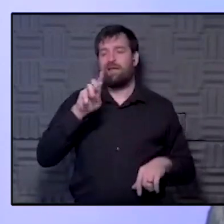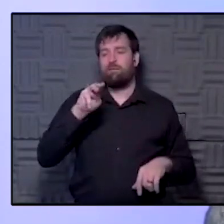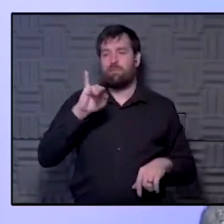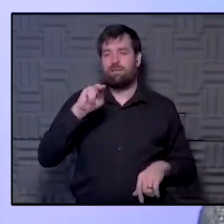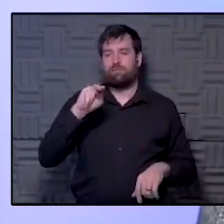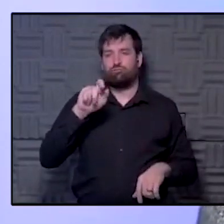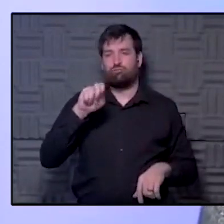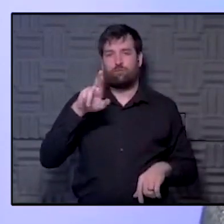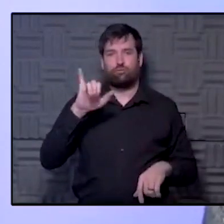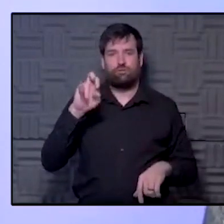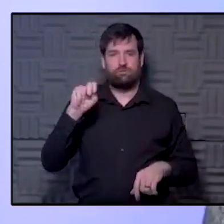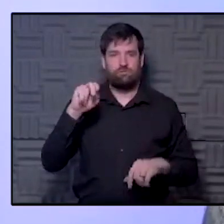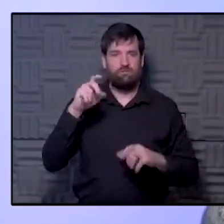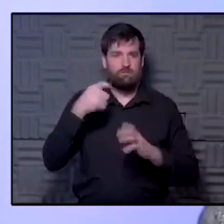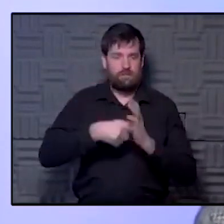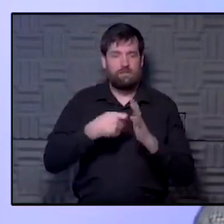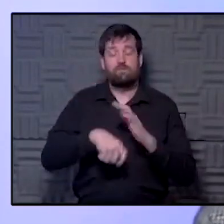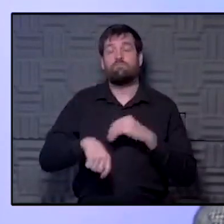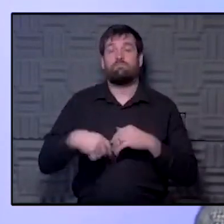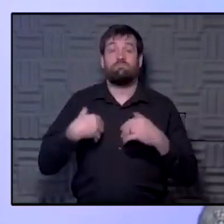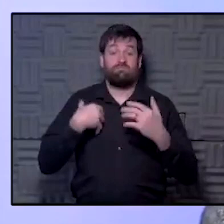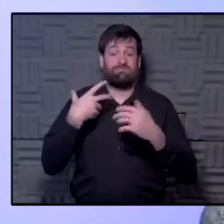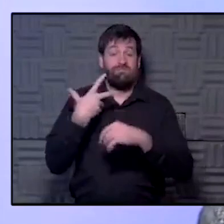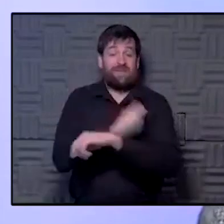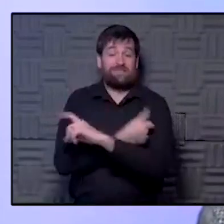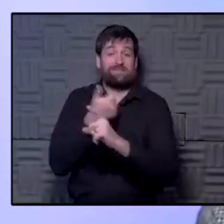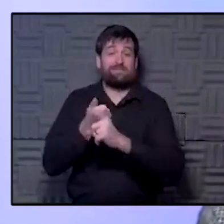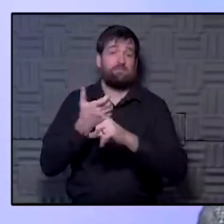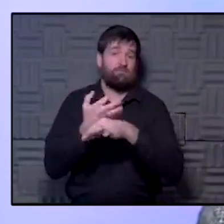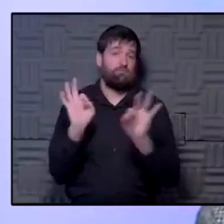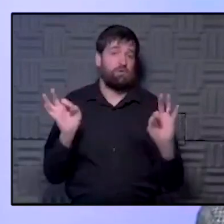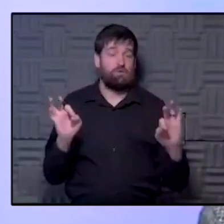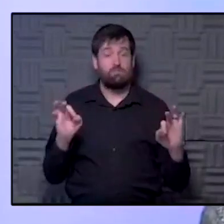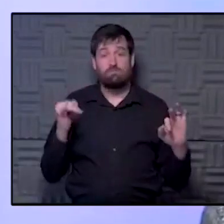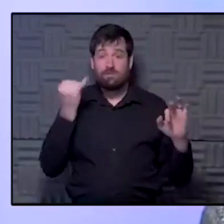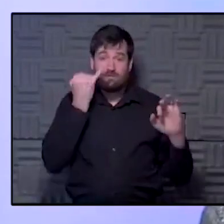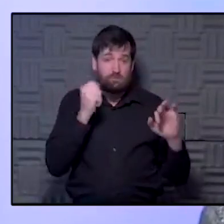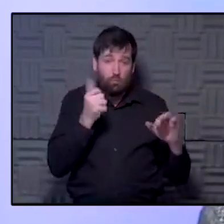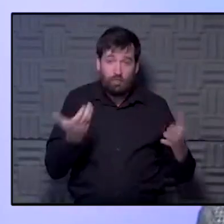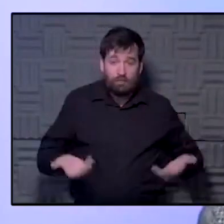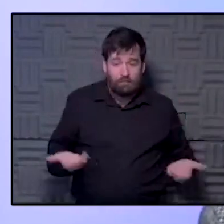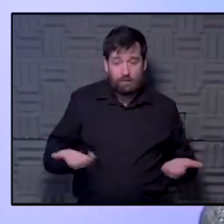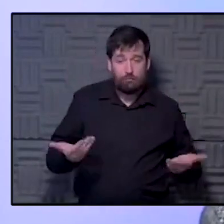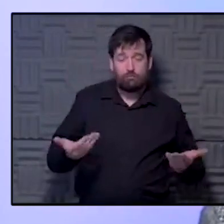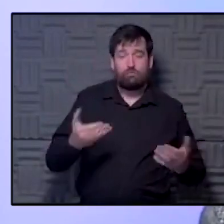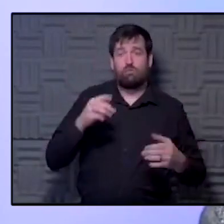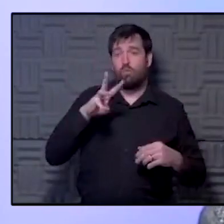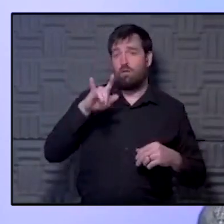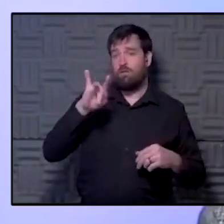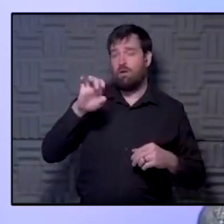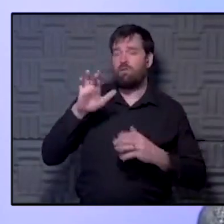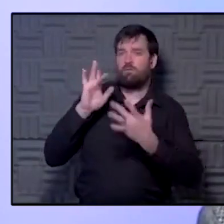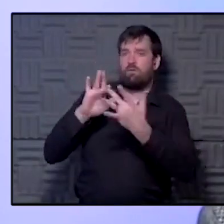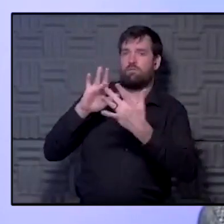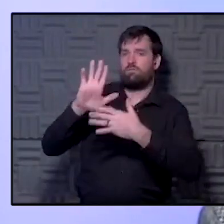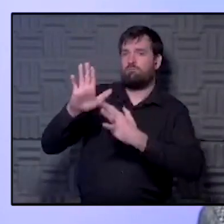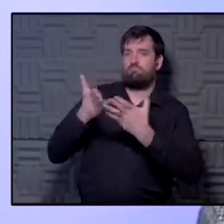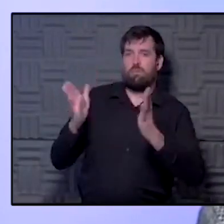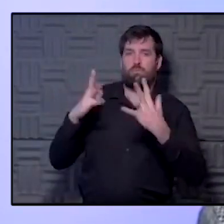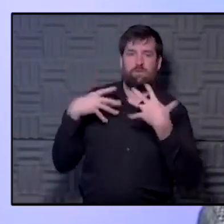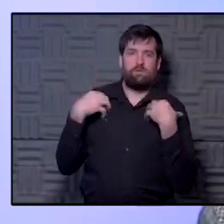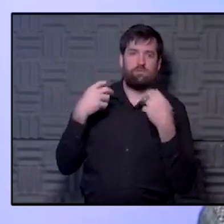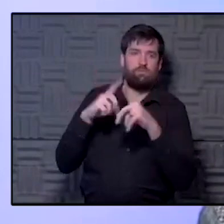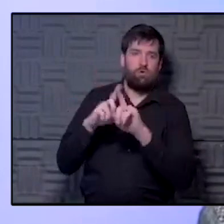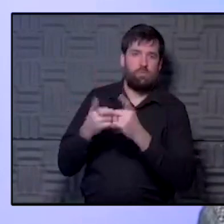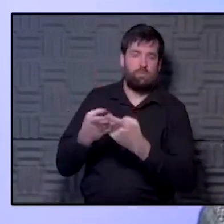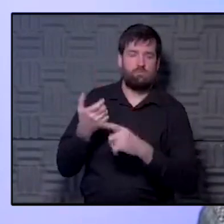vaccine is free. So we'll have a system in Wyandotte. If you're not in Wyandotte but you're in another county, contact your public health department.